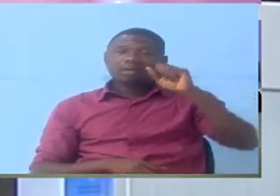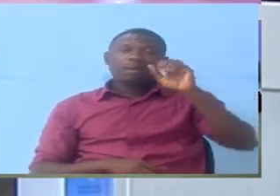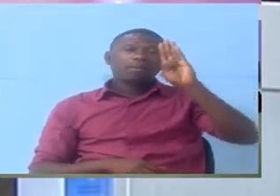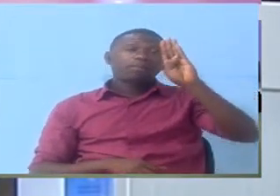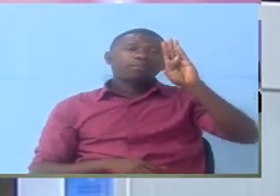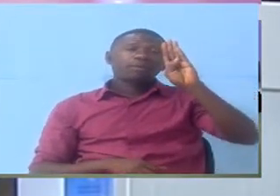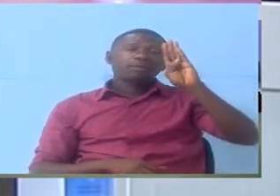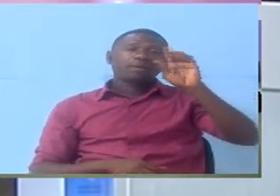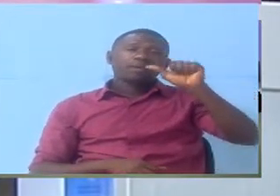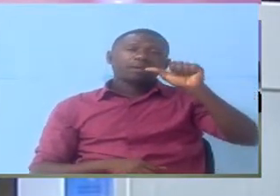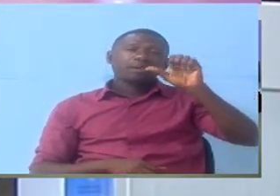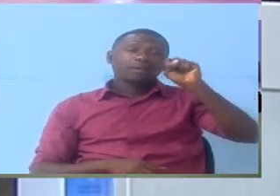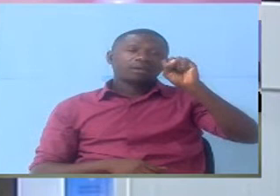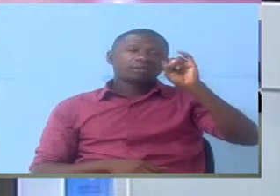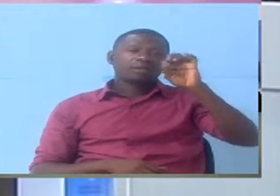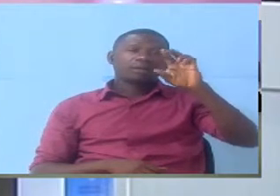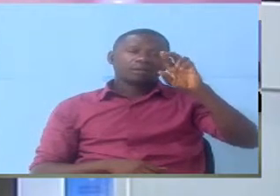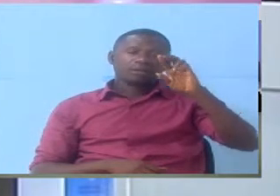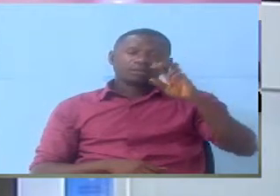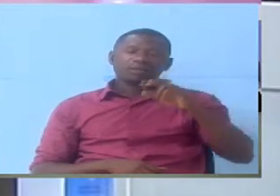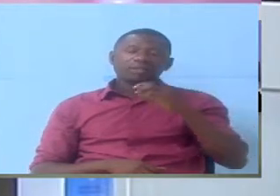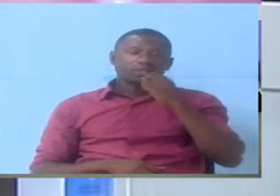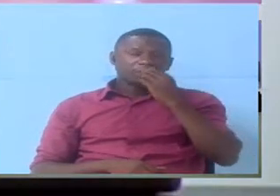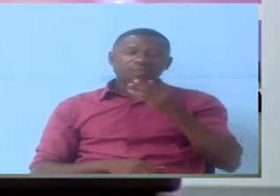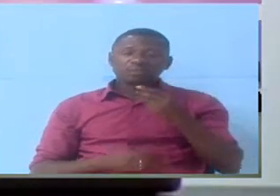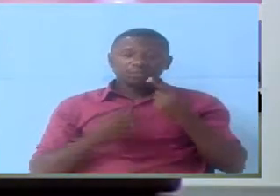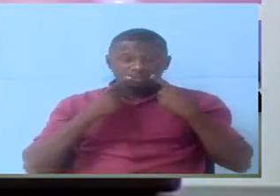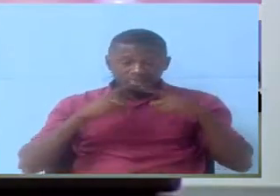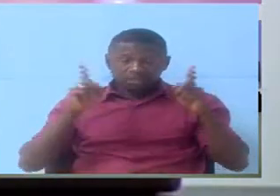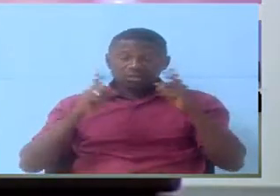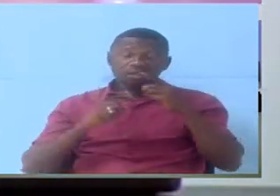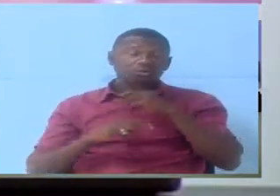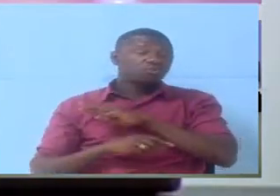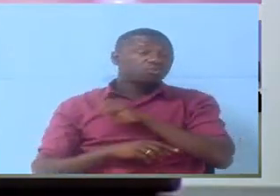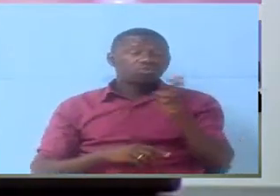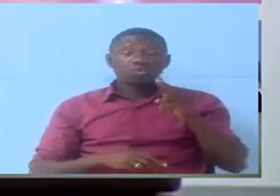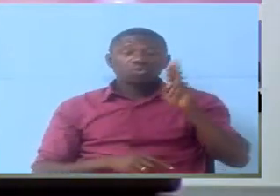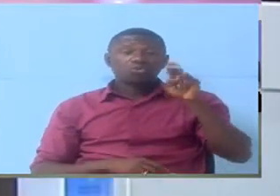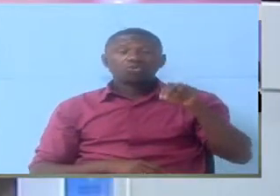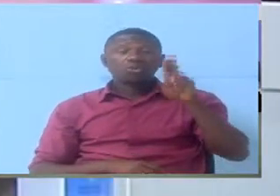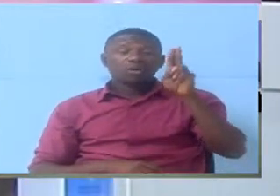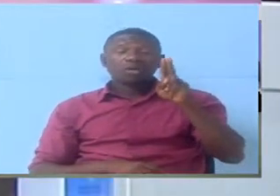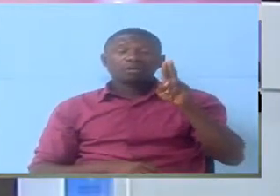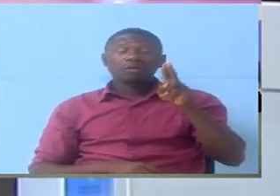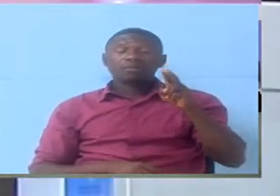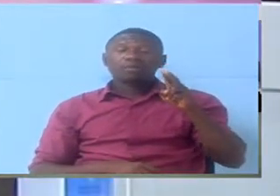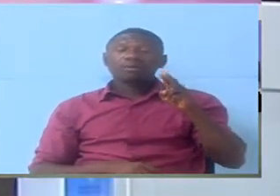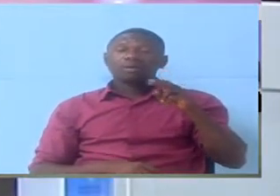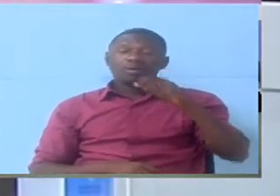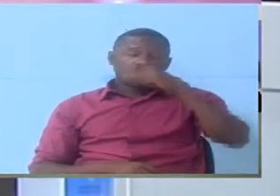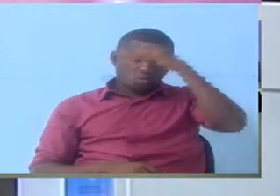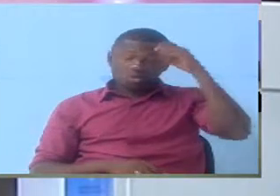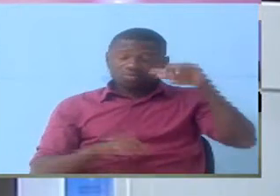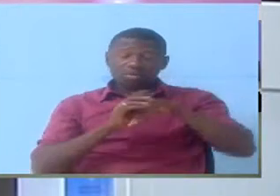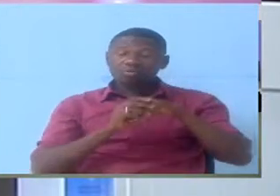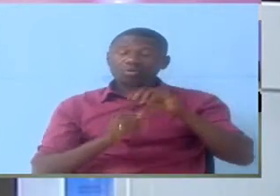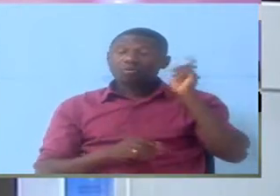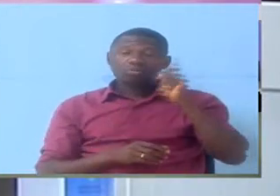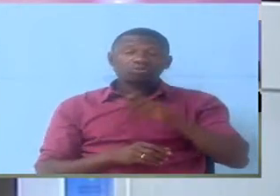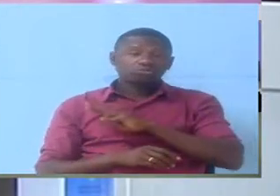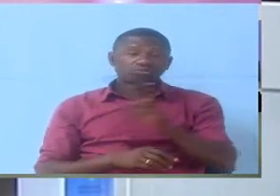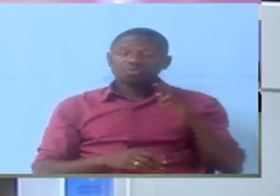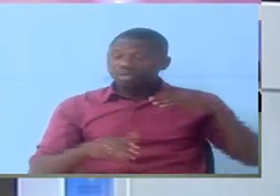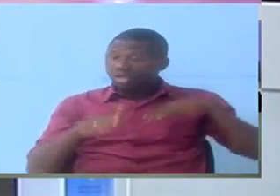in in Sudan in Darfur for that matter. And ICC. Nyine londiko mo teta UN la mo te dun